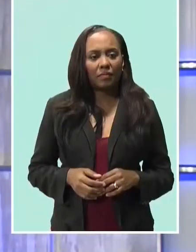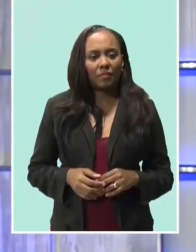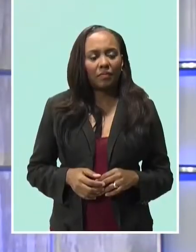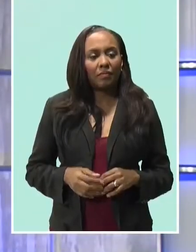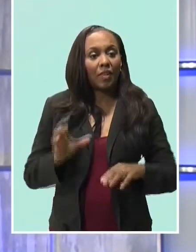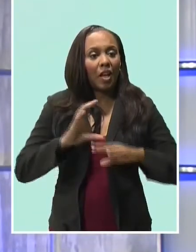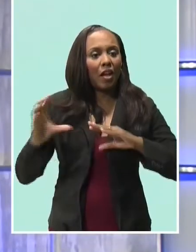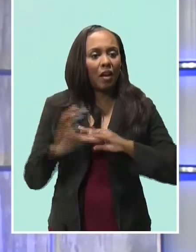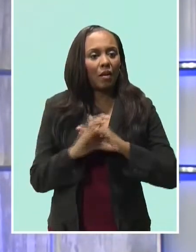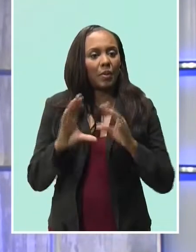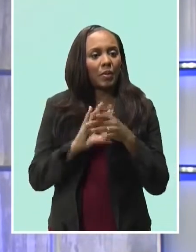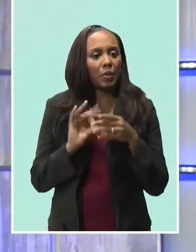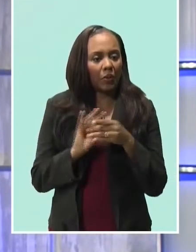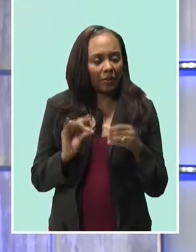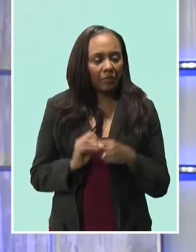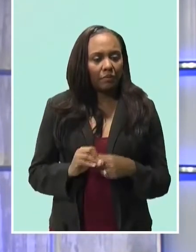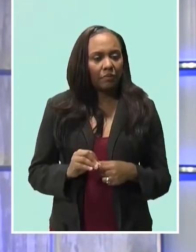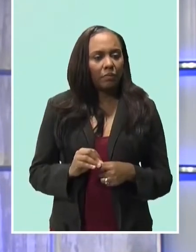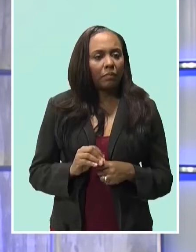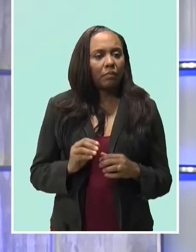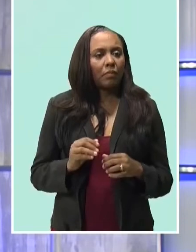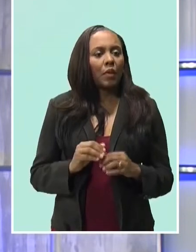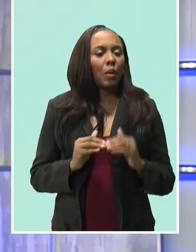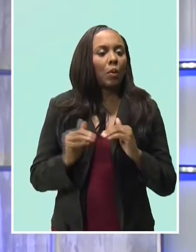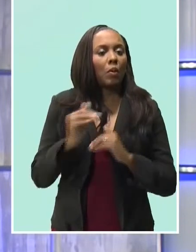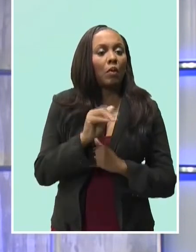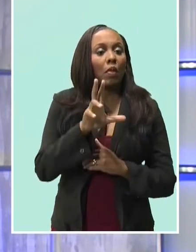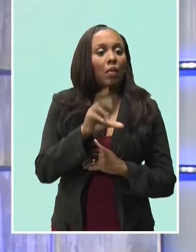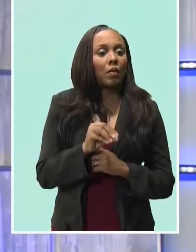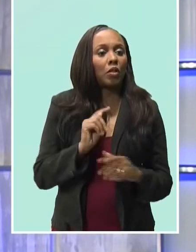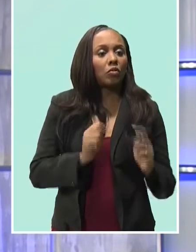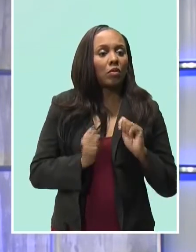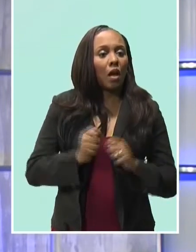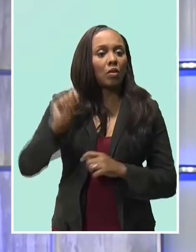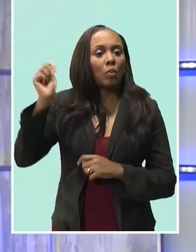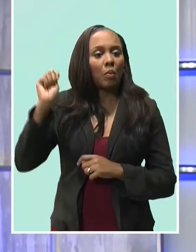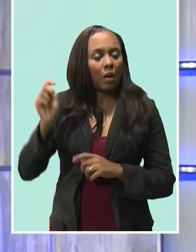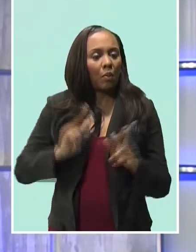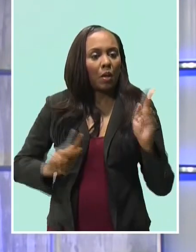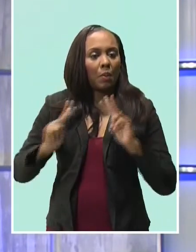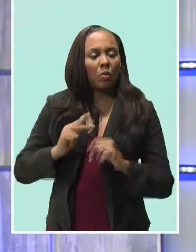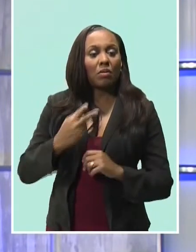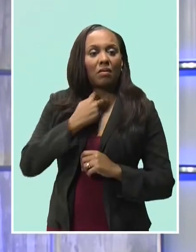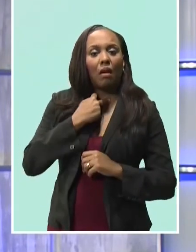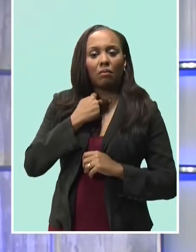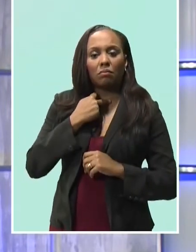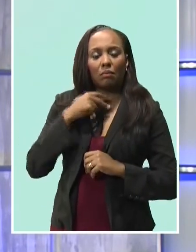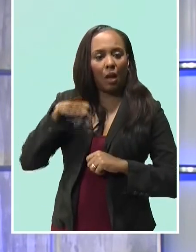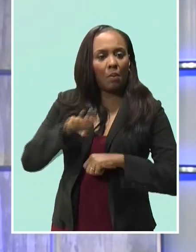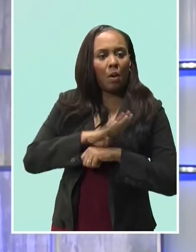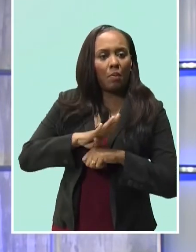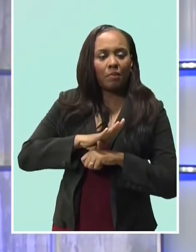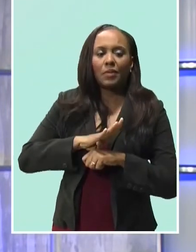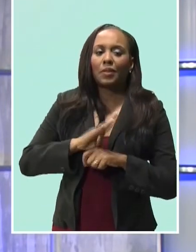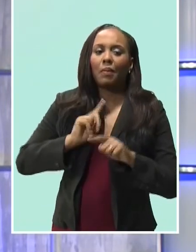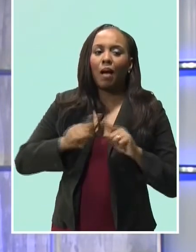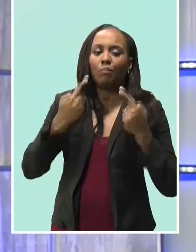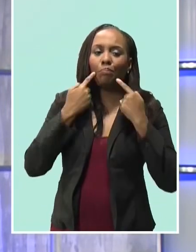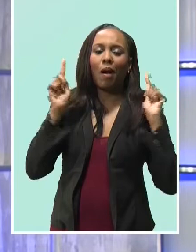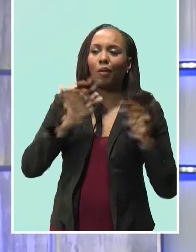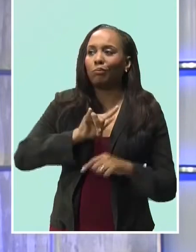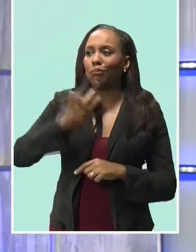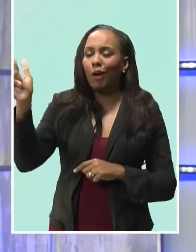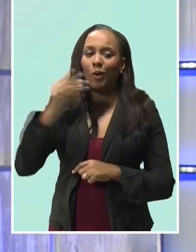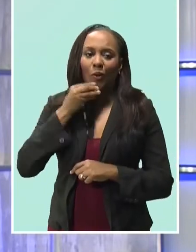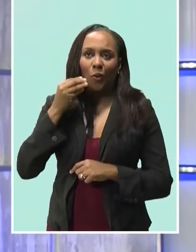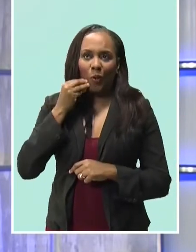Checking in with our regional neighbors now. The over 30 Trinidad and Tobago nationals stranded in Barbados for the past few weeks are back on home soil. The